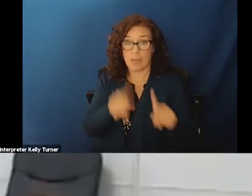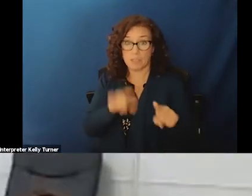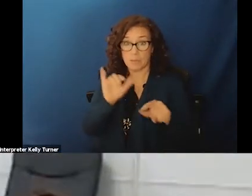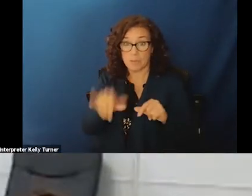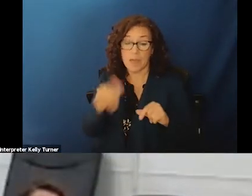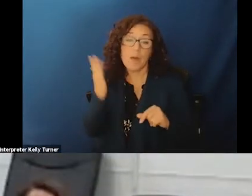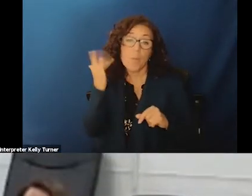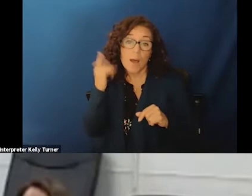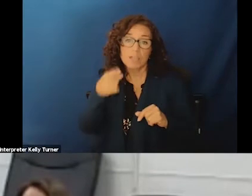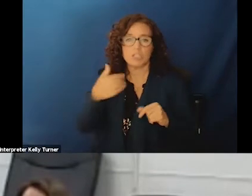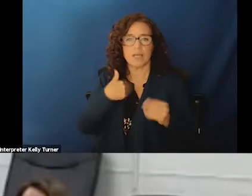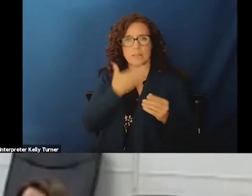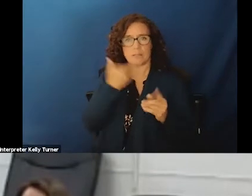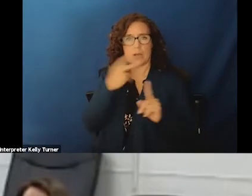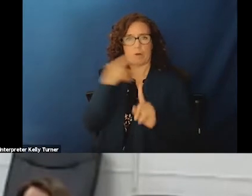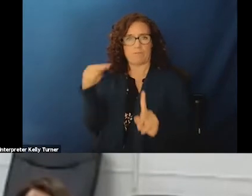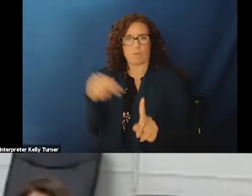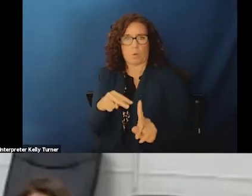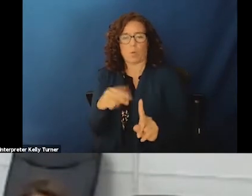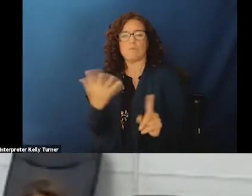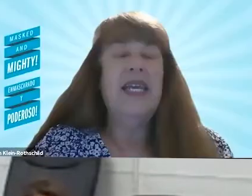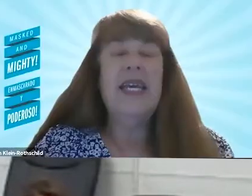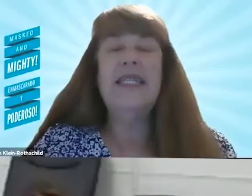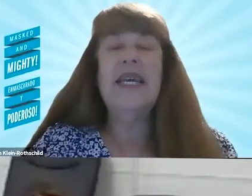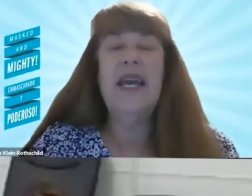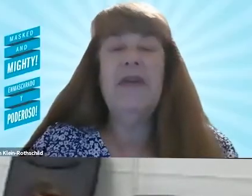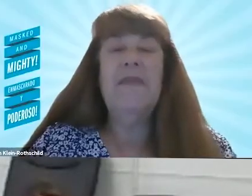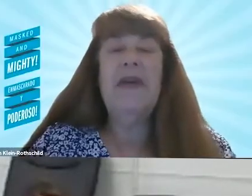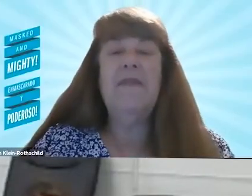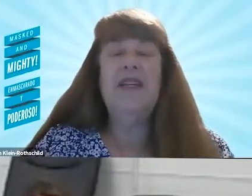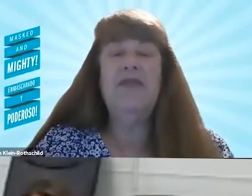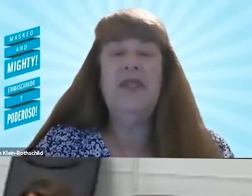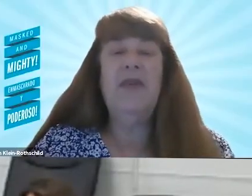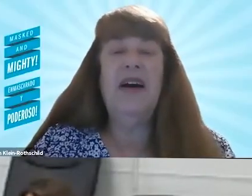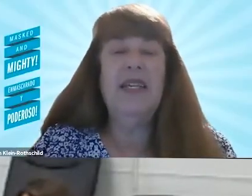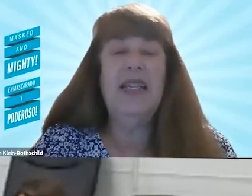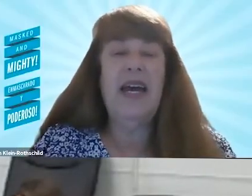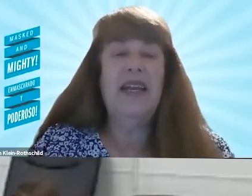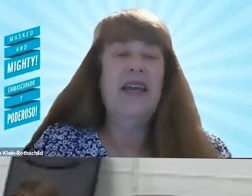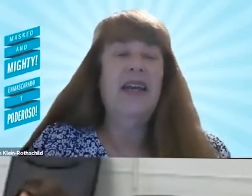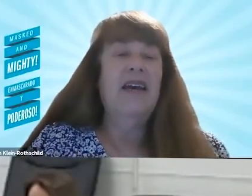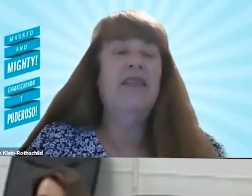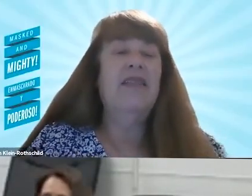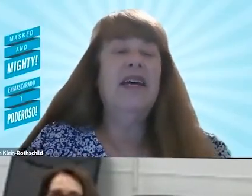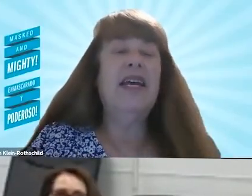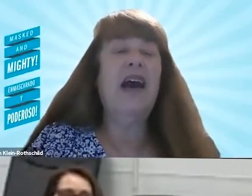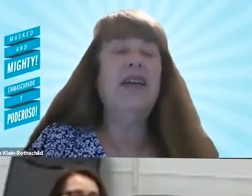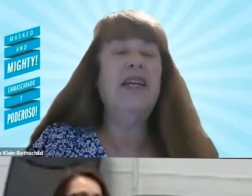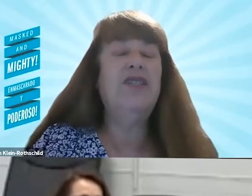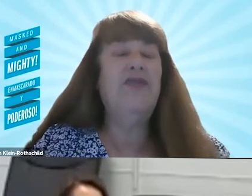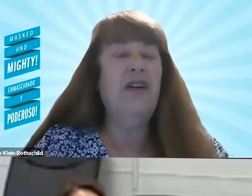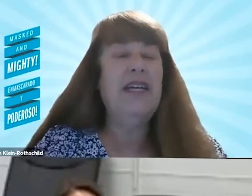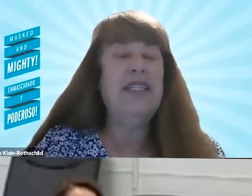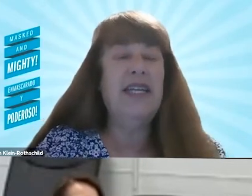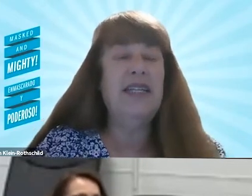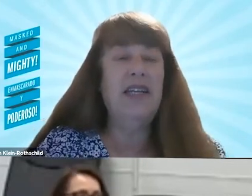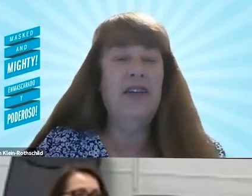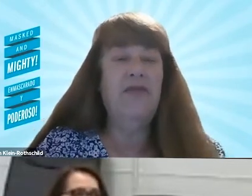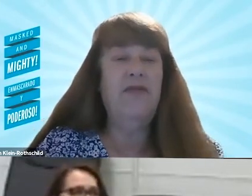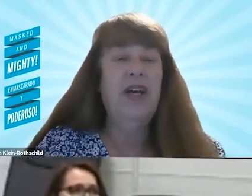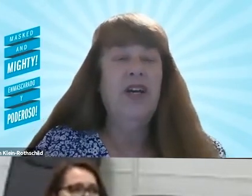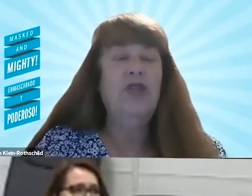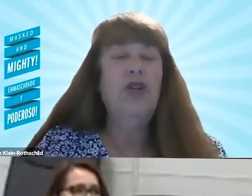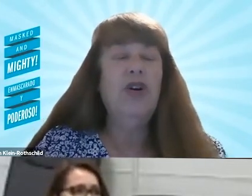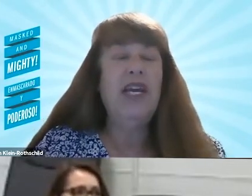for our county. Susan, are you still with us? Yes, I am, and I'm happy to respond to that. The county is very